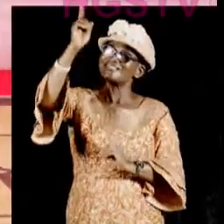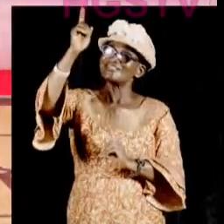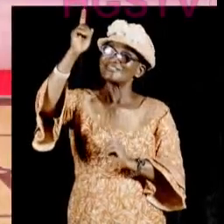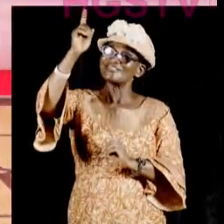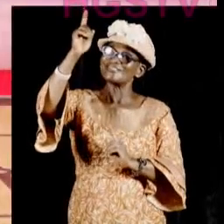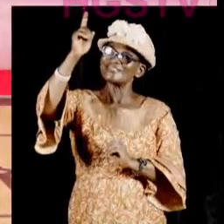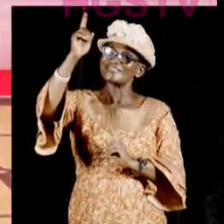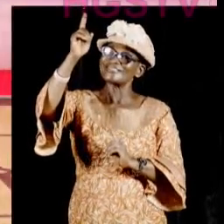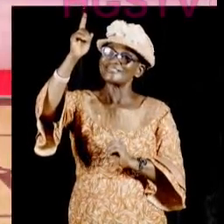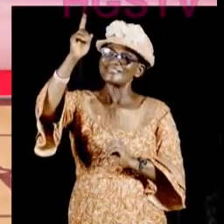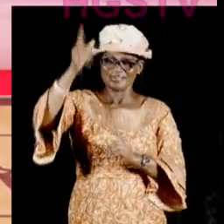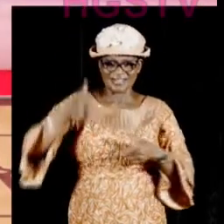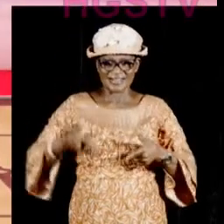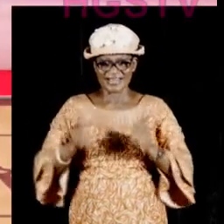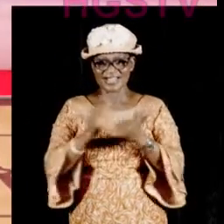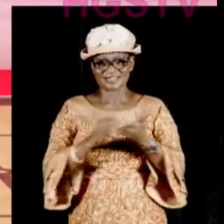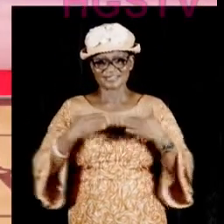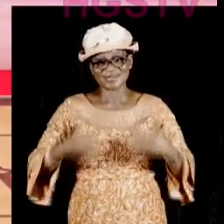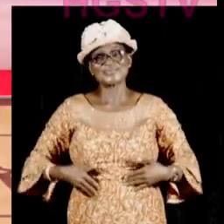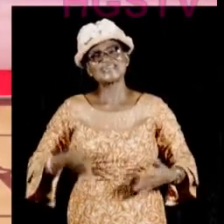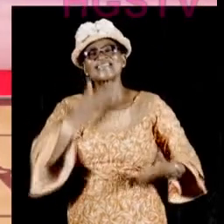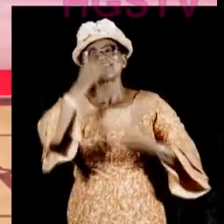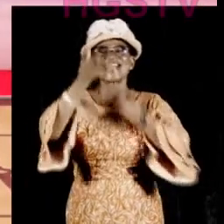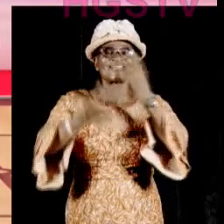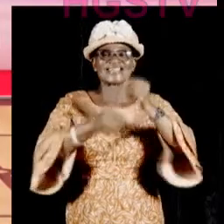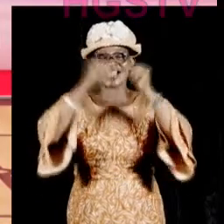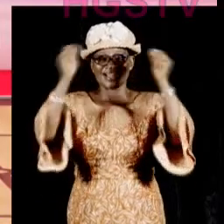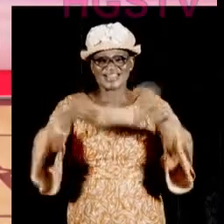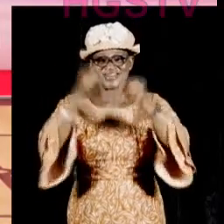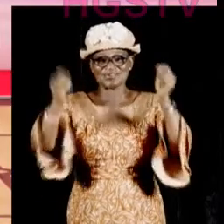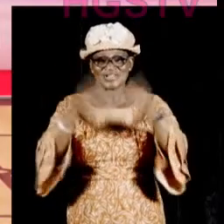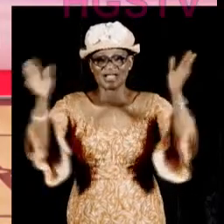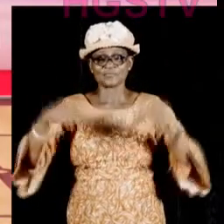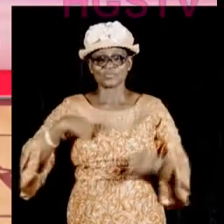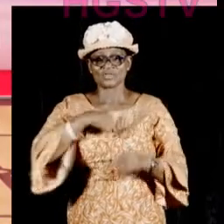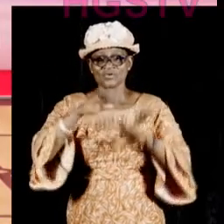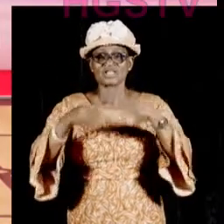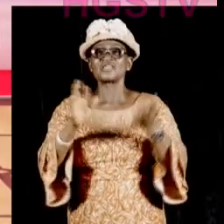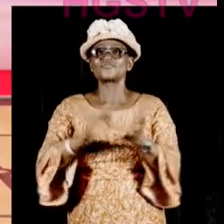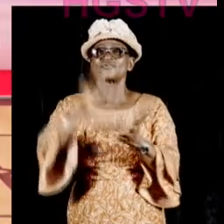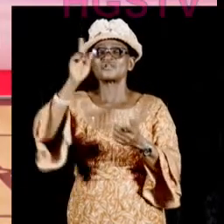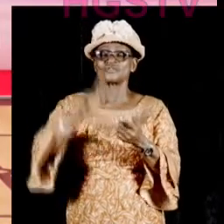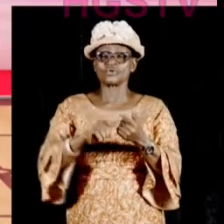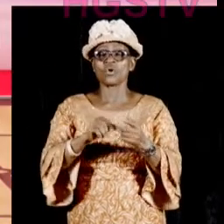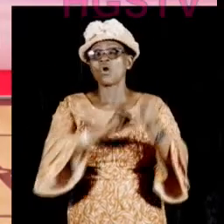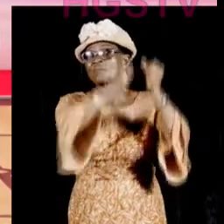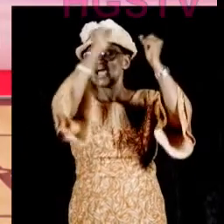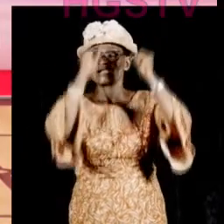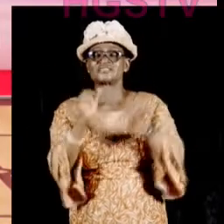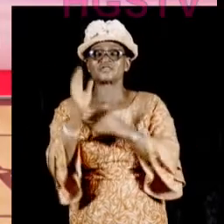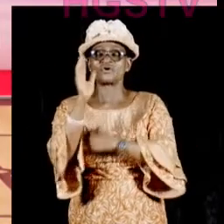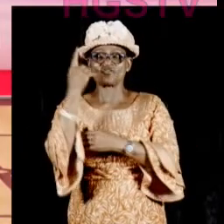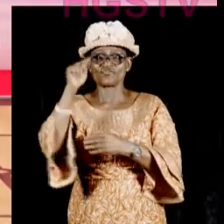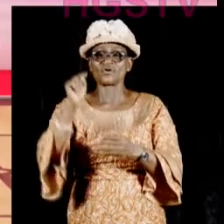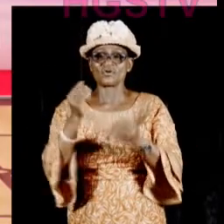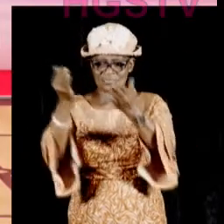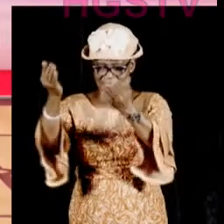Let somebody shout hallelujah. We give glory to Almighty God for bringing us once